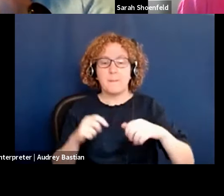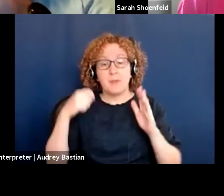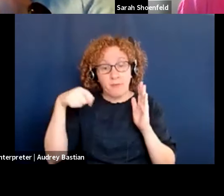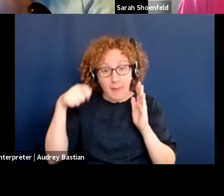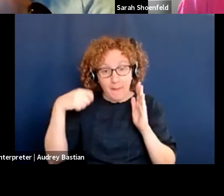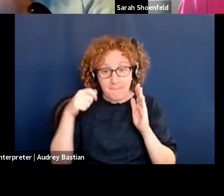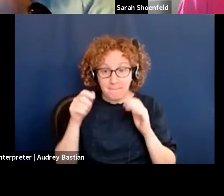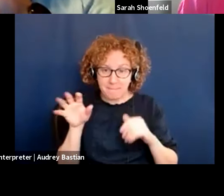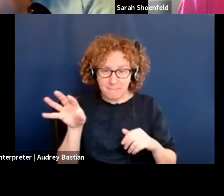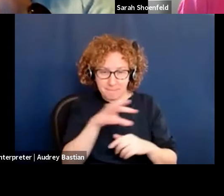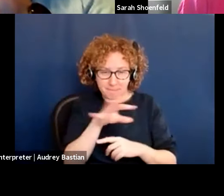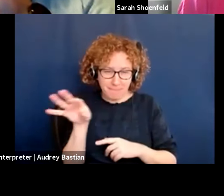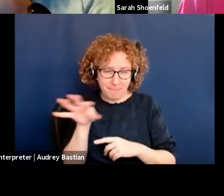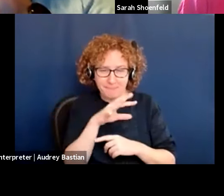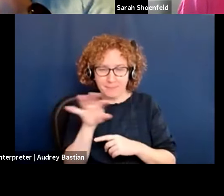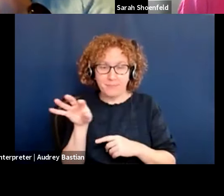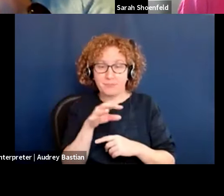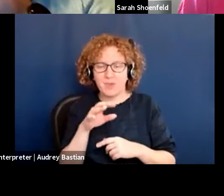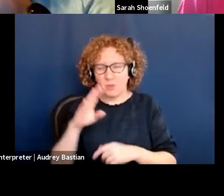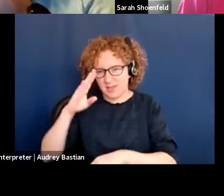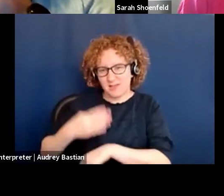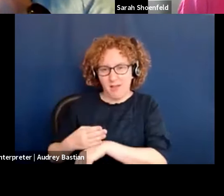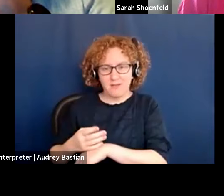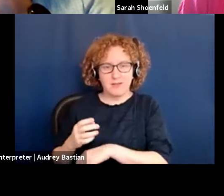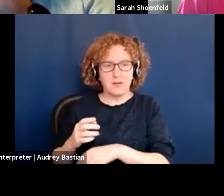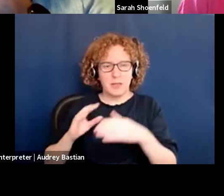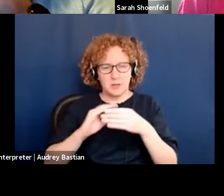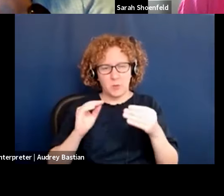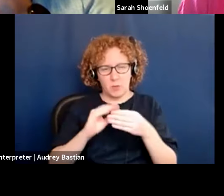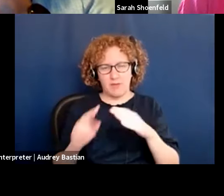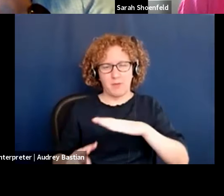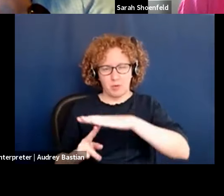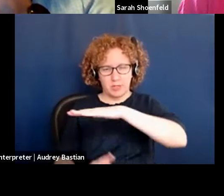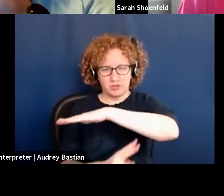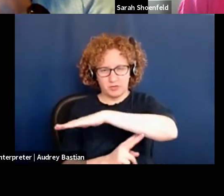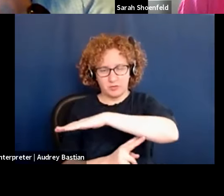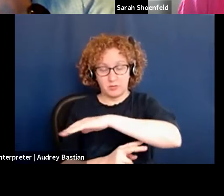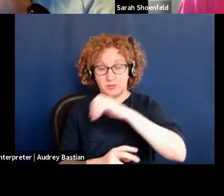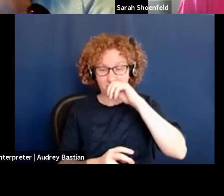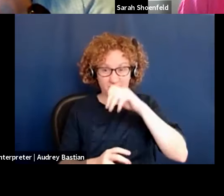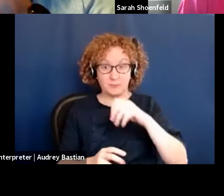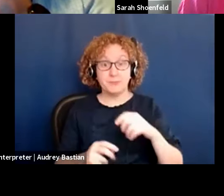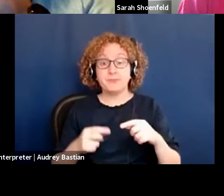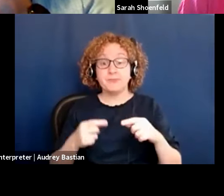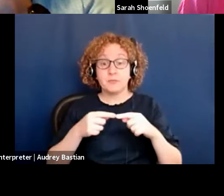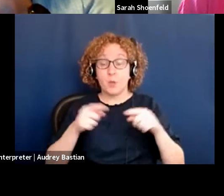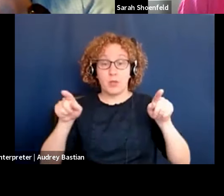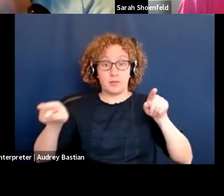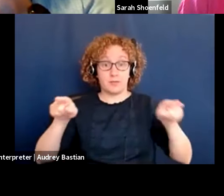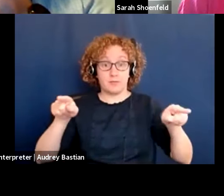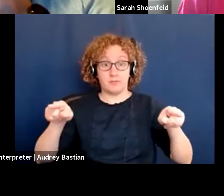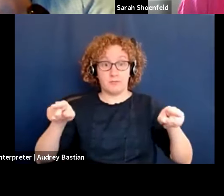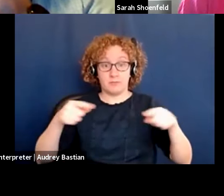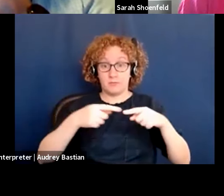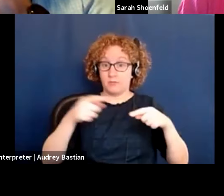he took his son up there. They made a film about the story of the bridge. And when the other side, which were